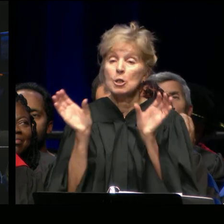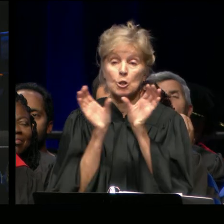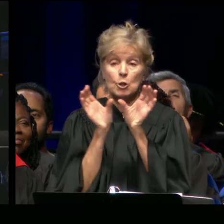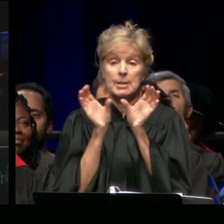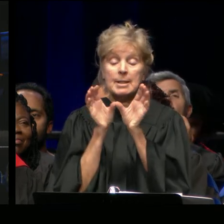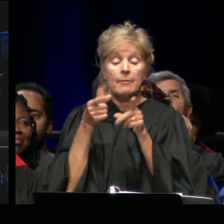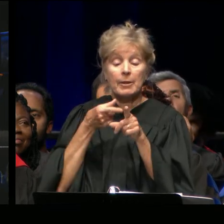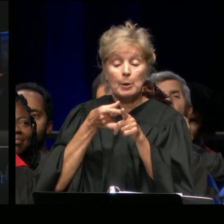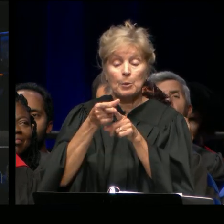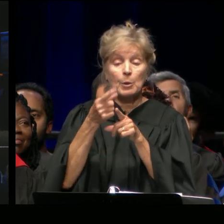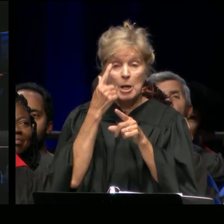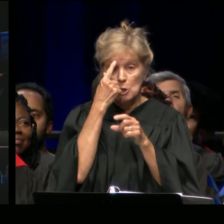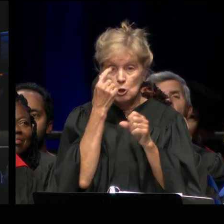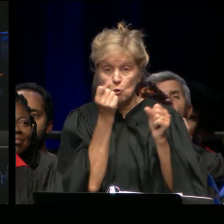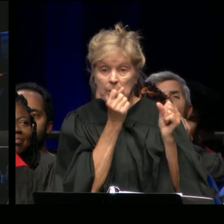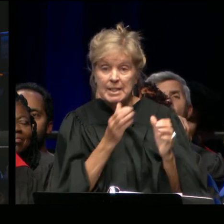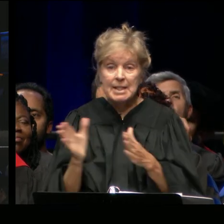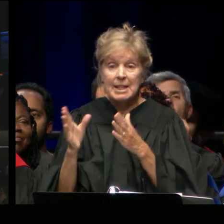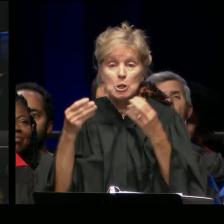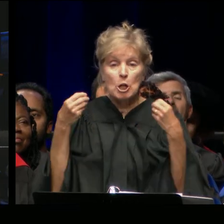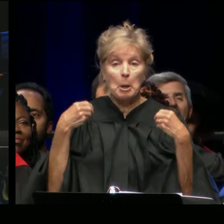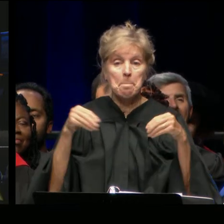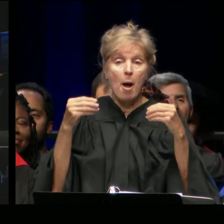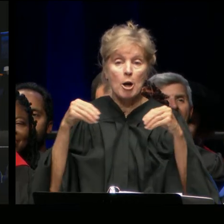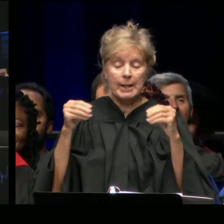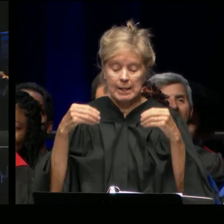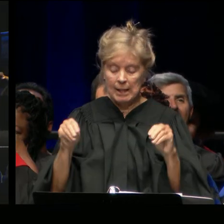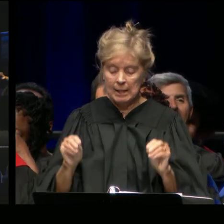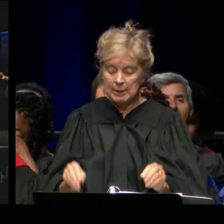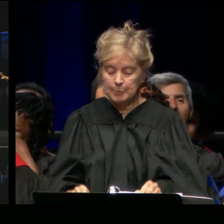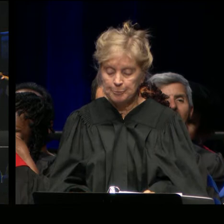Certificate in Strategic Marketing.